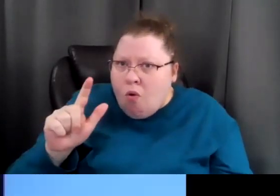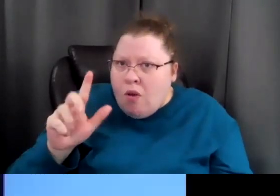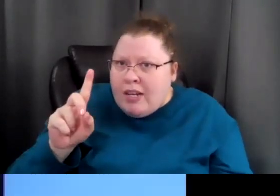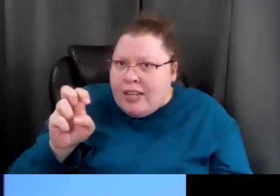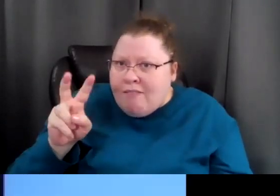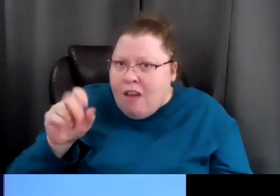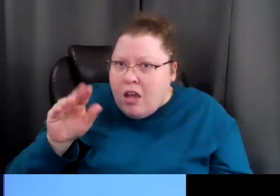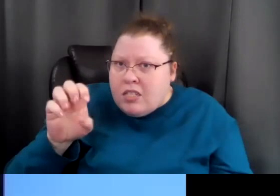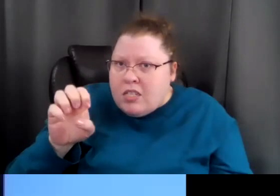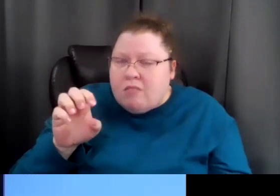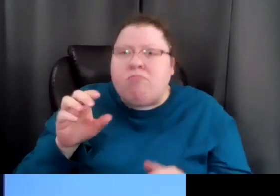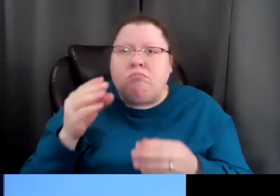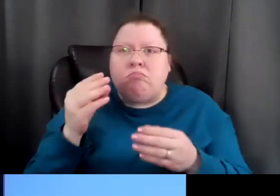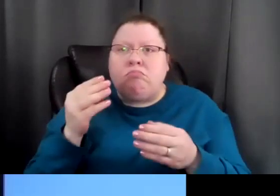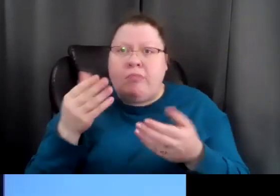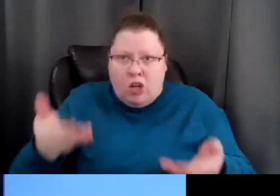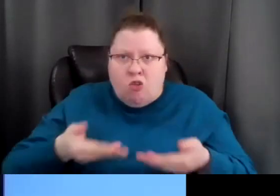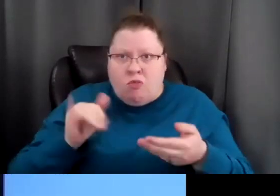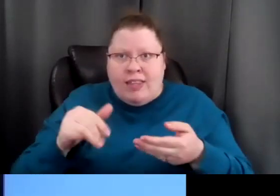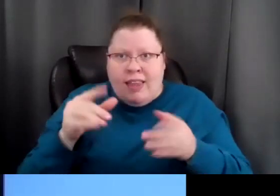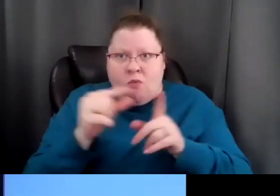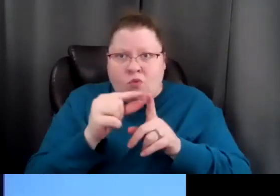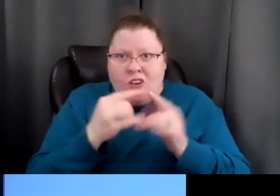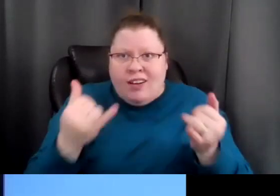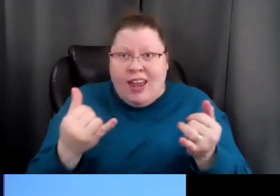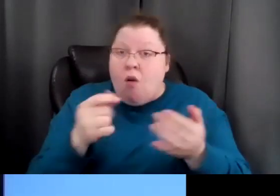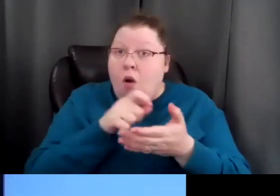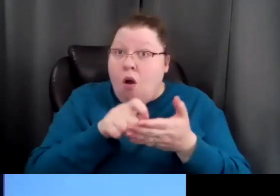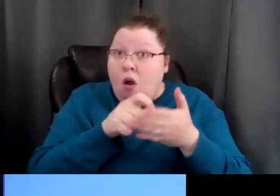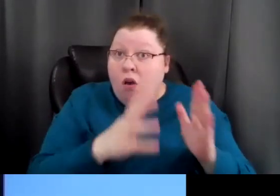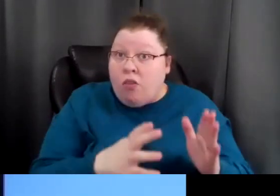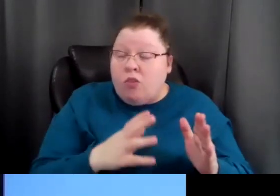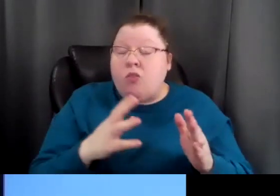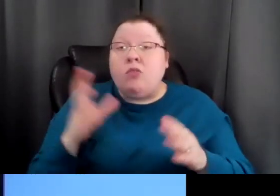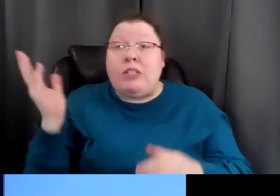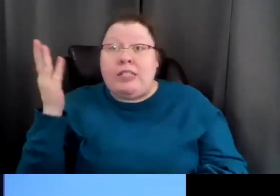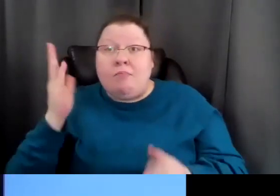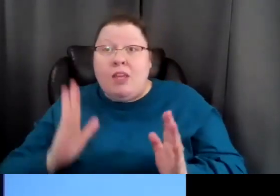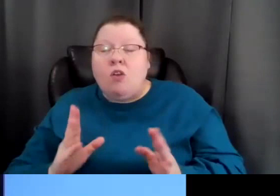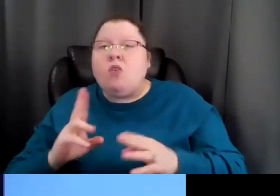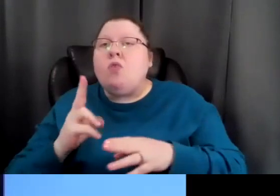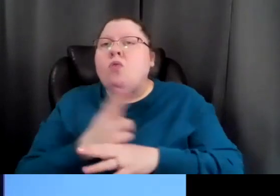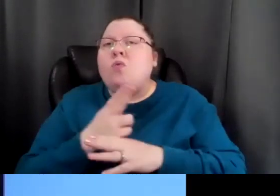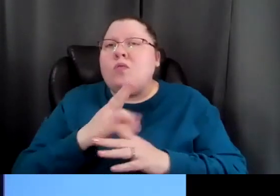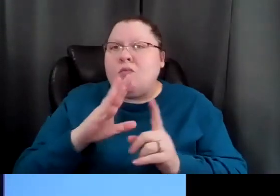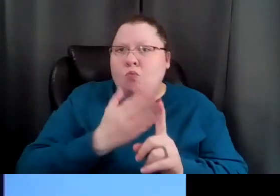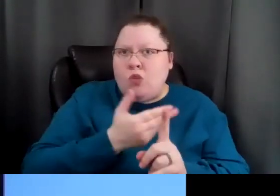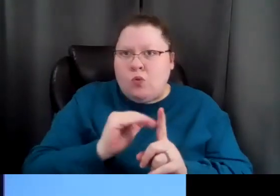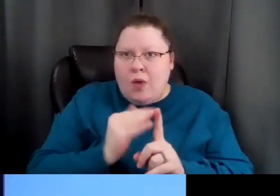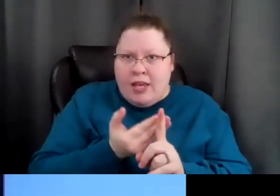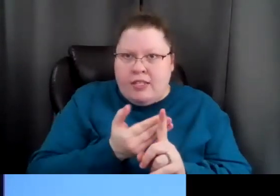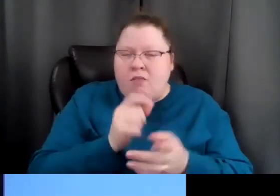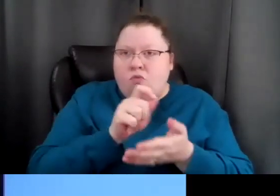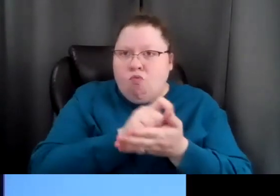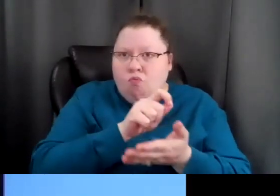devices. Rhetorical devices are things that authors and speakers use in persuasive writings